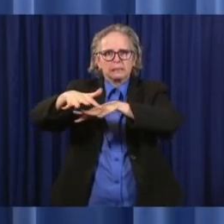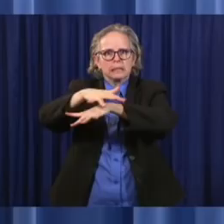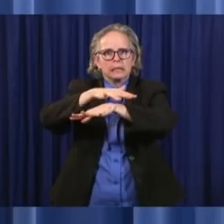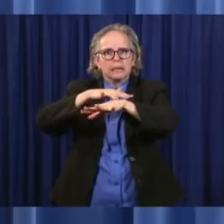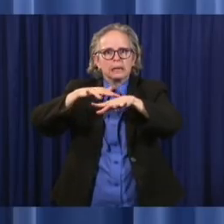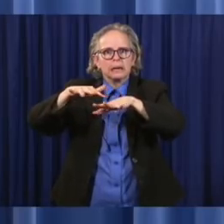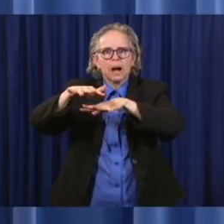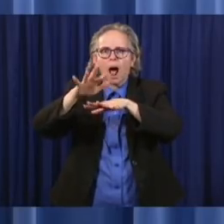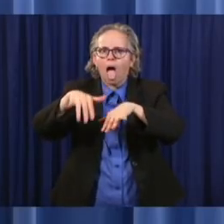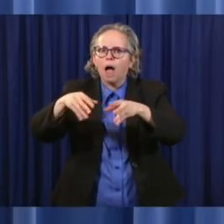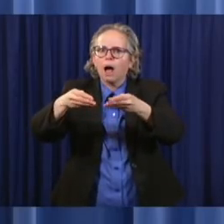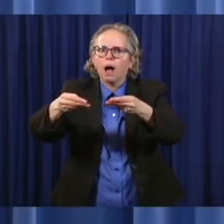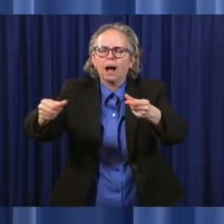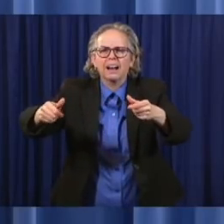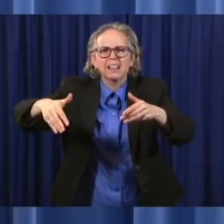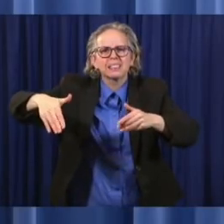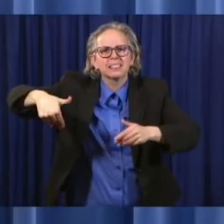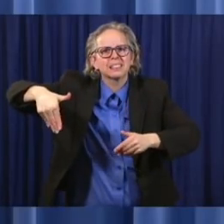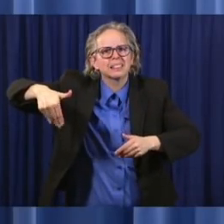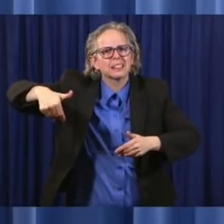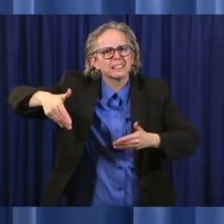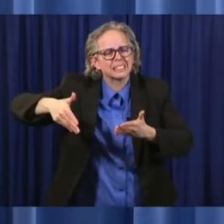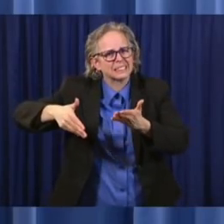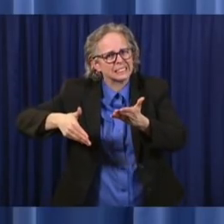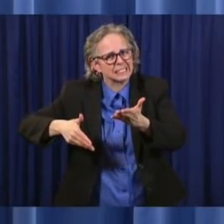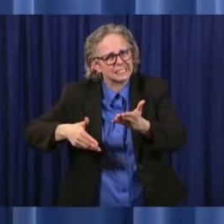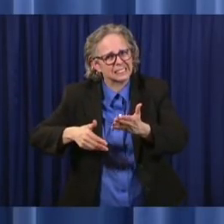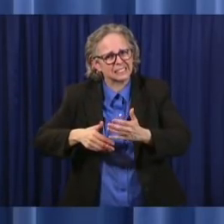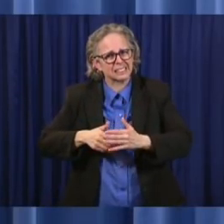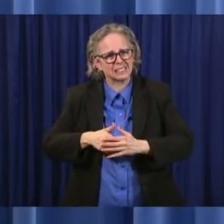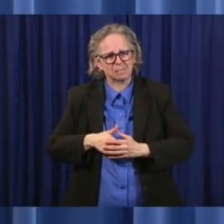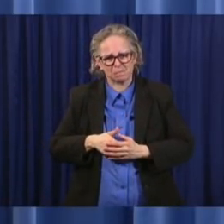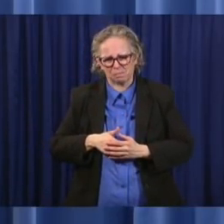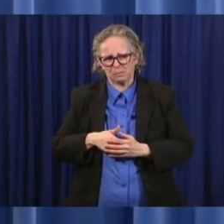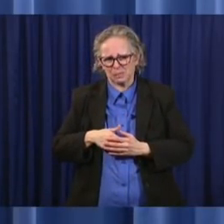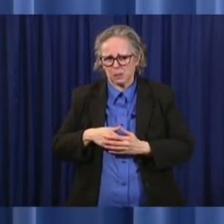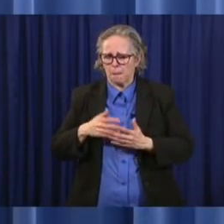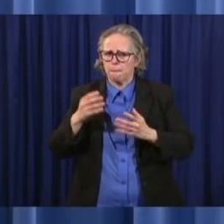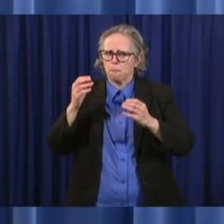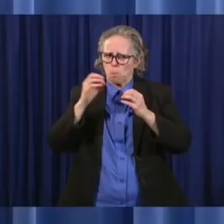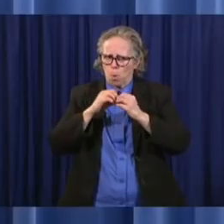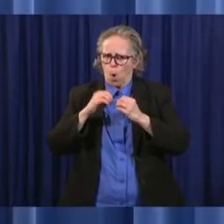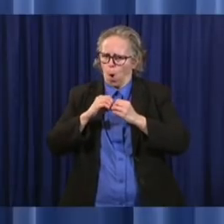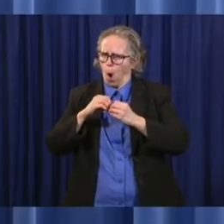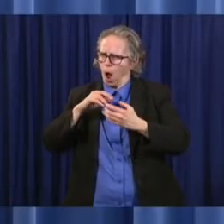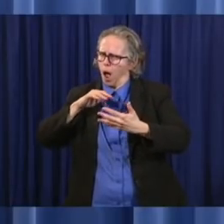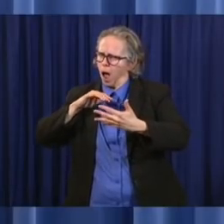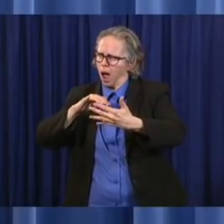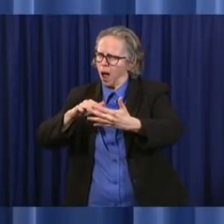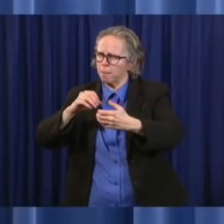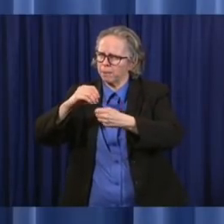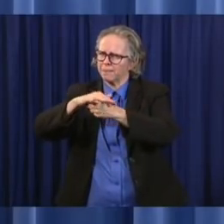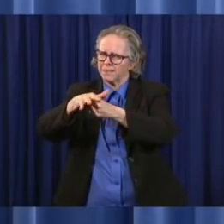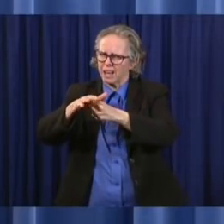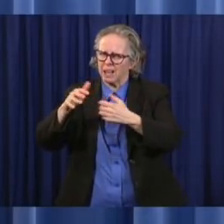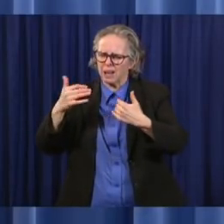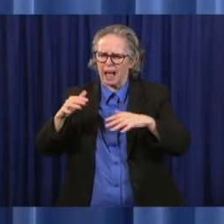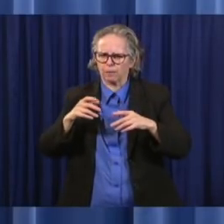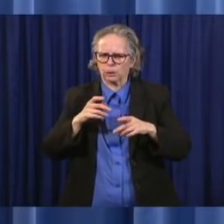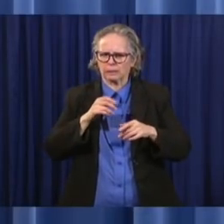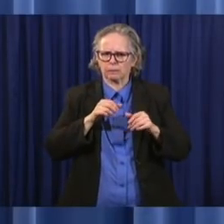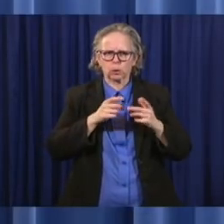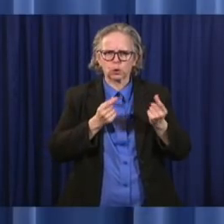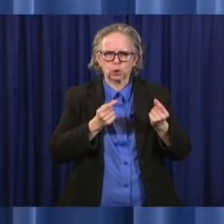away in any way, shape, or form. And so we know a little bit more about it, so we just got to we got to stay focused, and I would